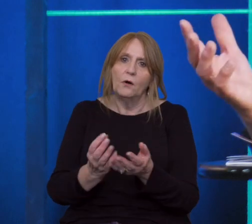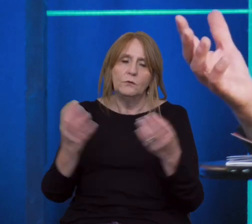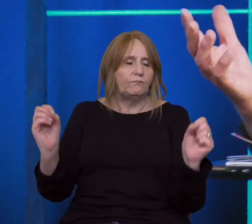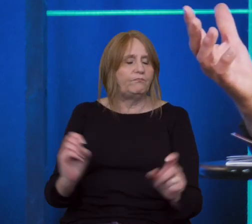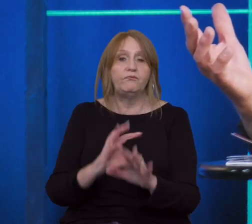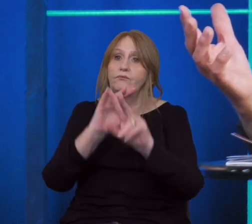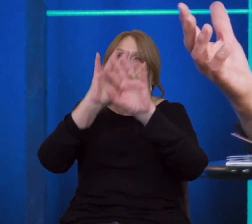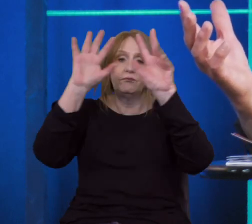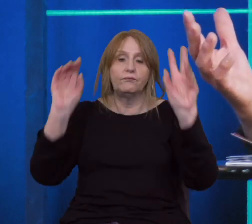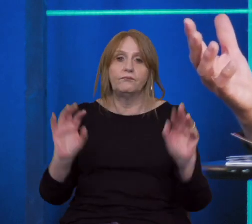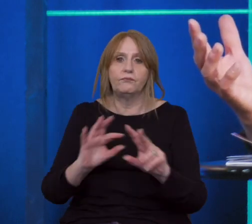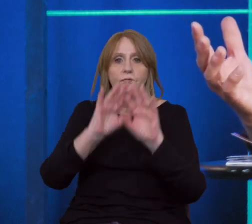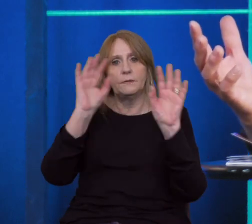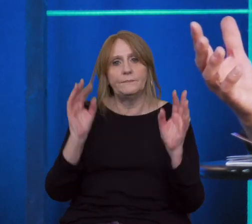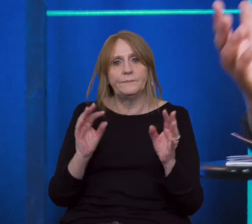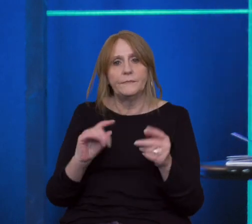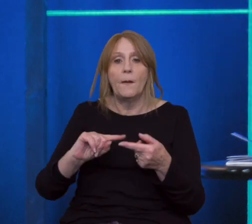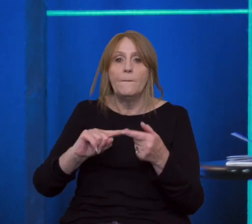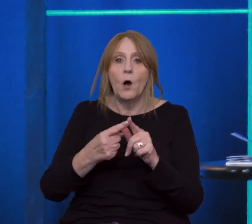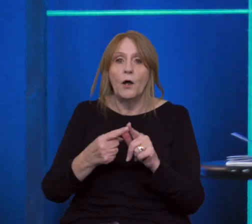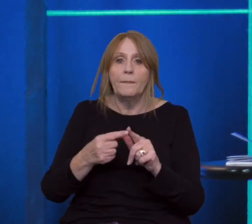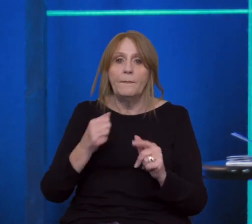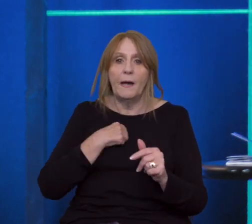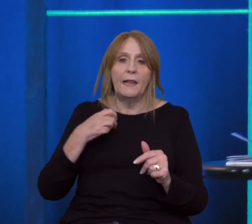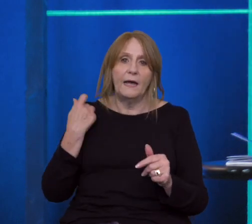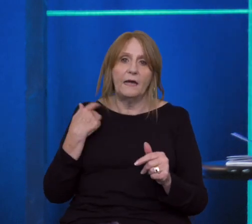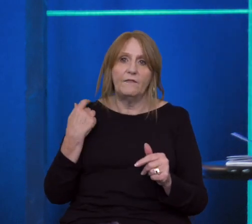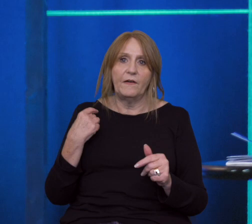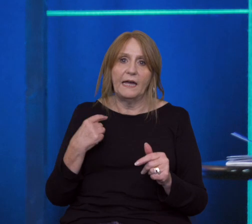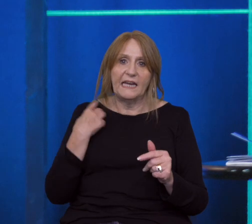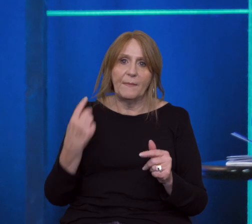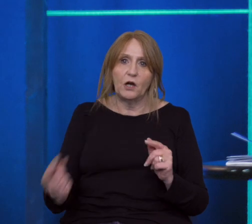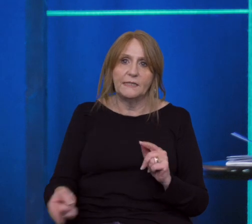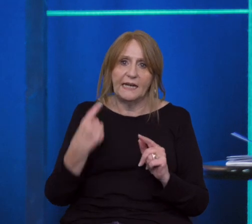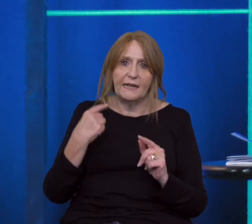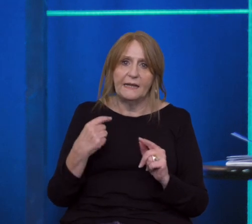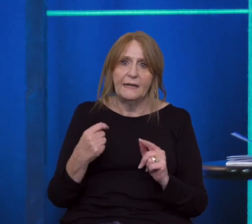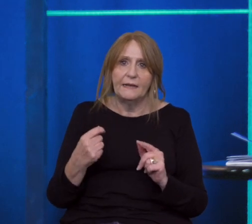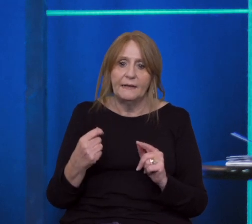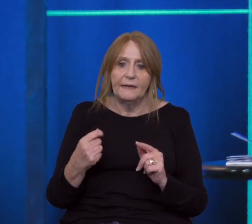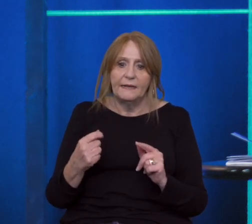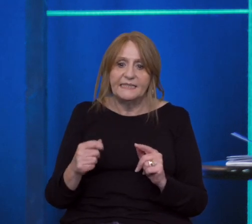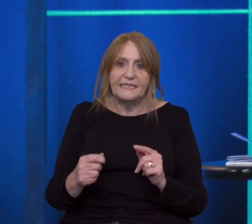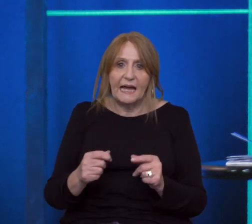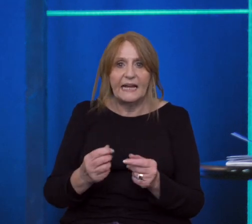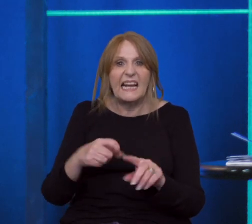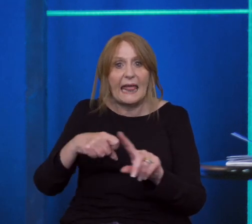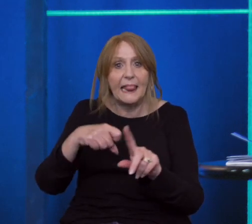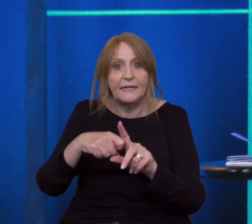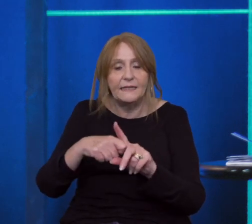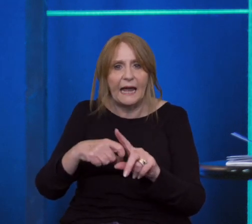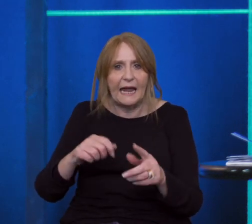ablaze. Some point in my life, I came up against that stick and it set my heart on